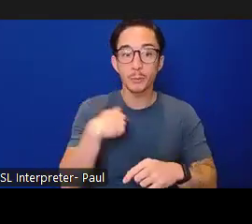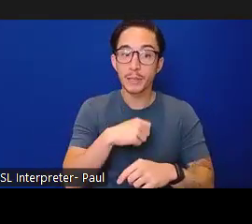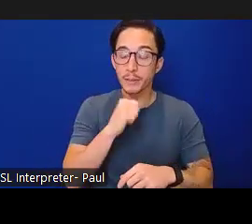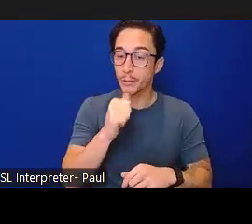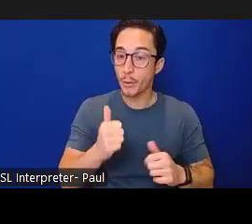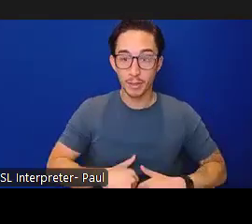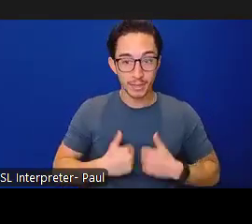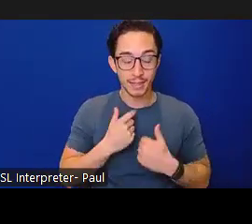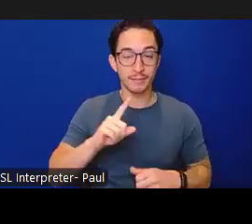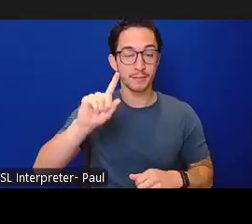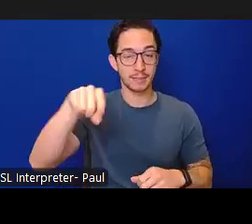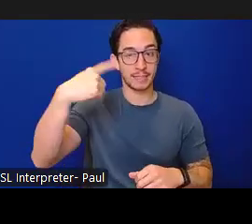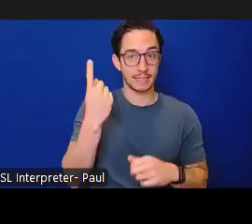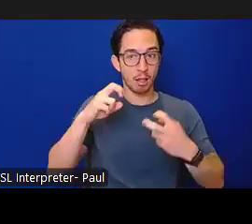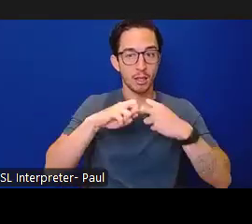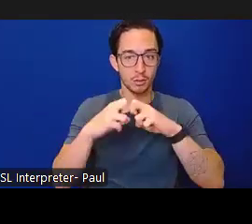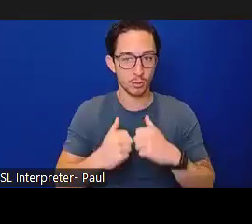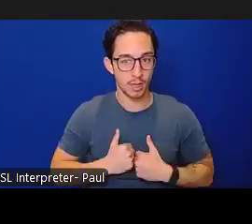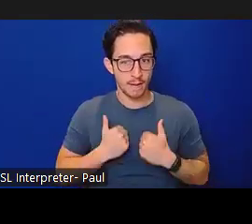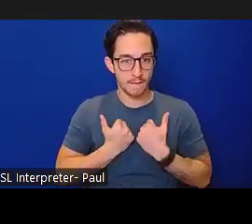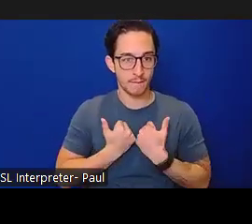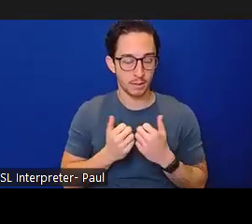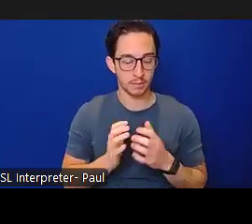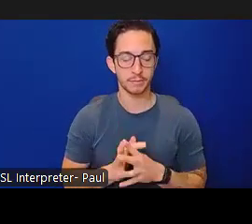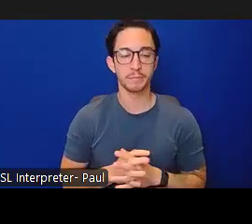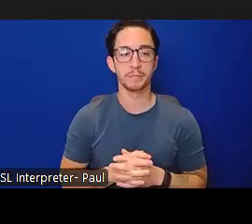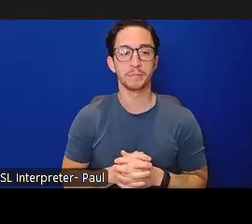live single issue lives.